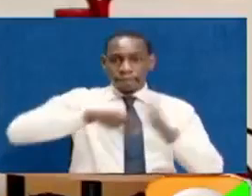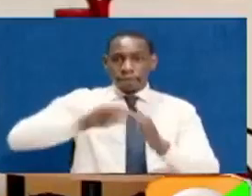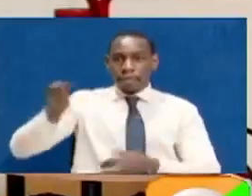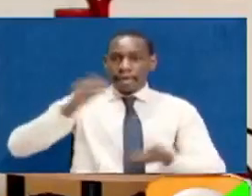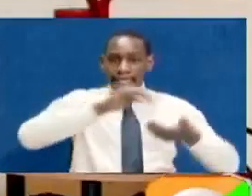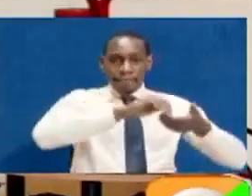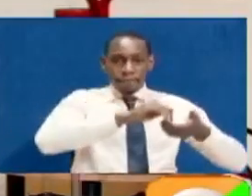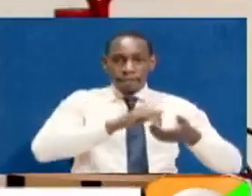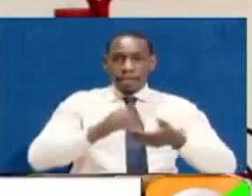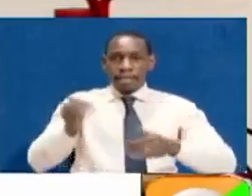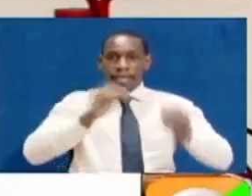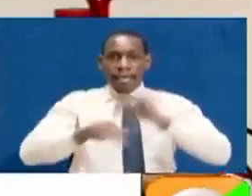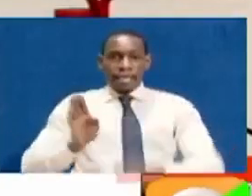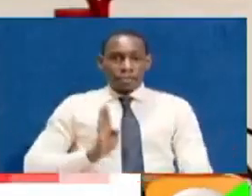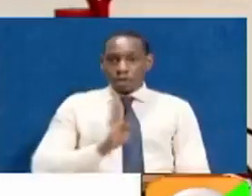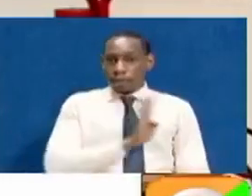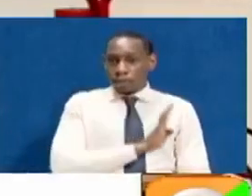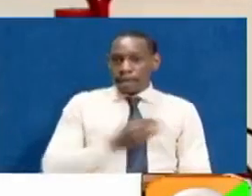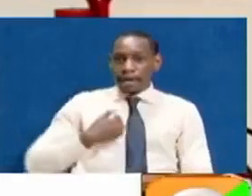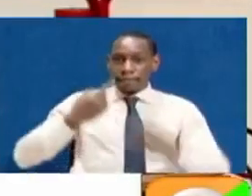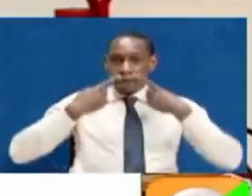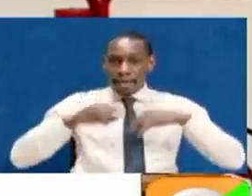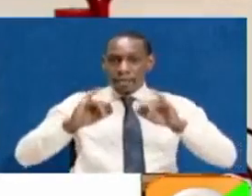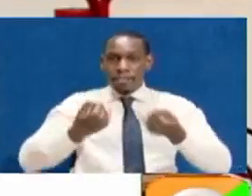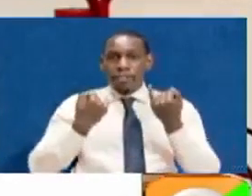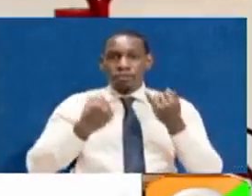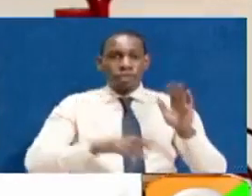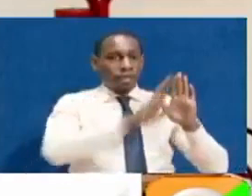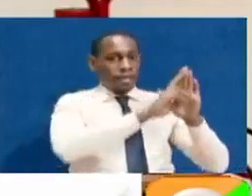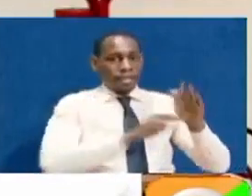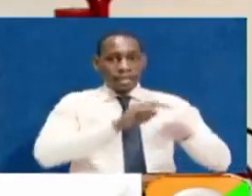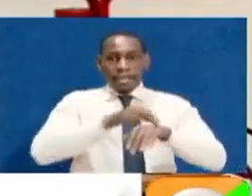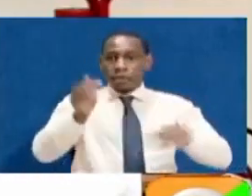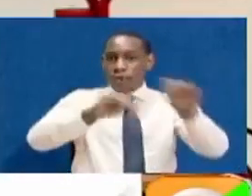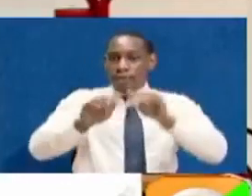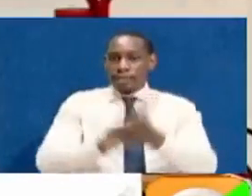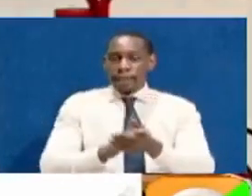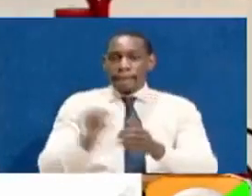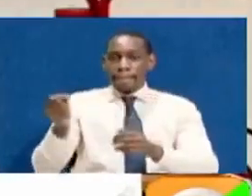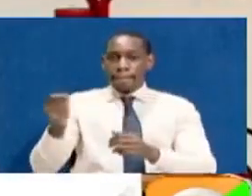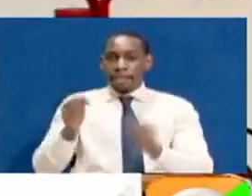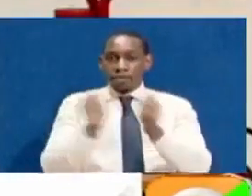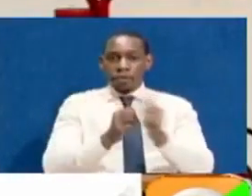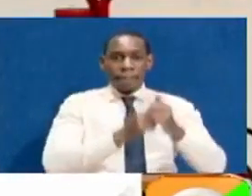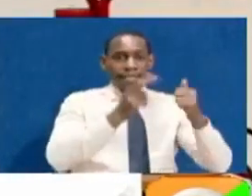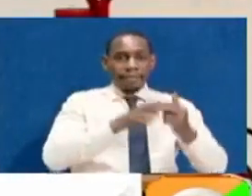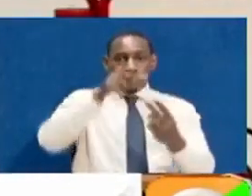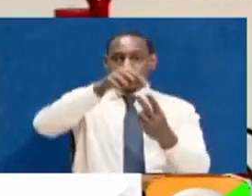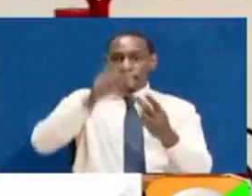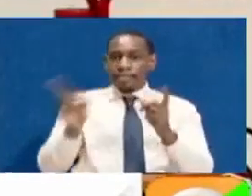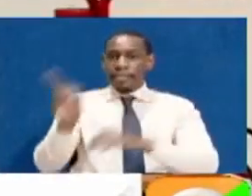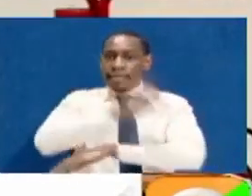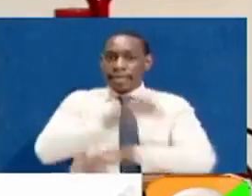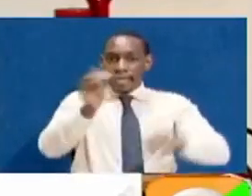Football Kenya Federation Electoral Board has released a new roadmap for the national elections, with October 17th earmarked as the day